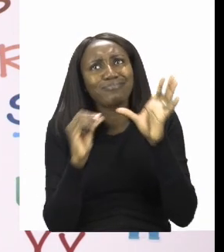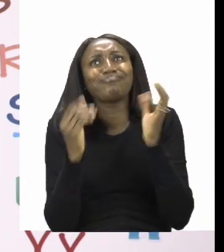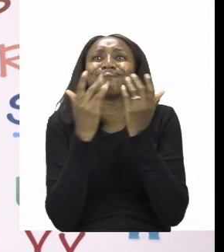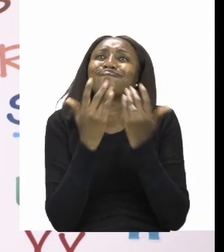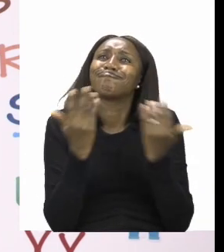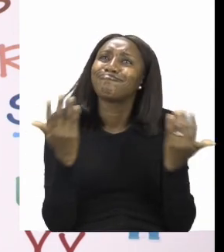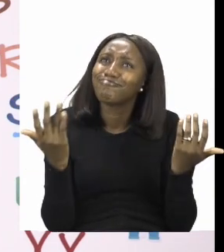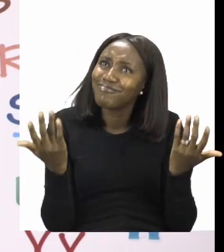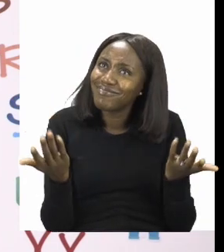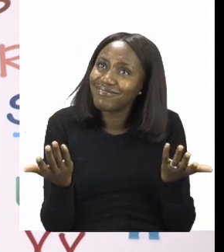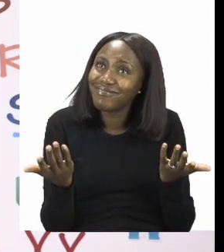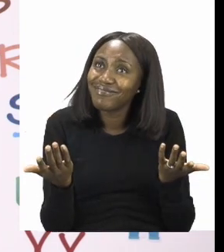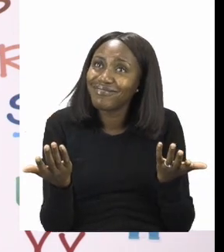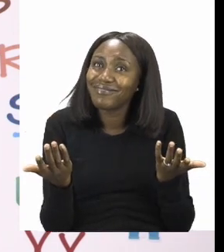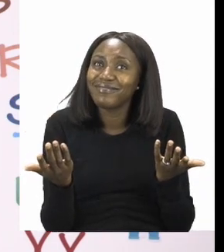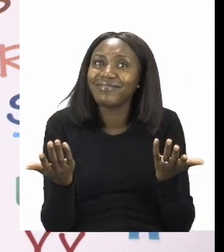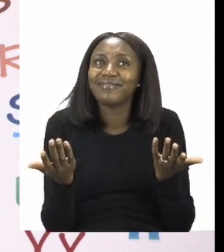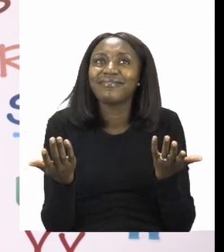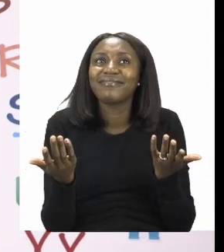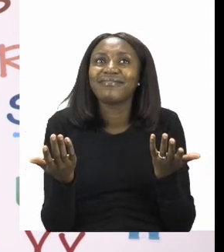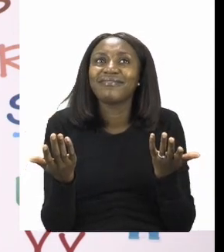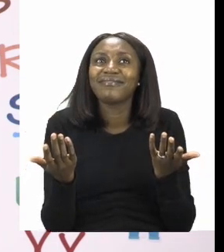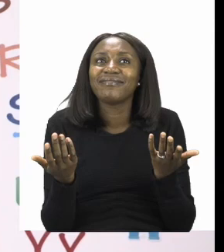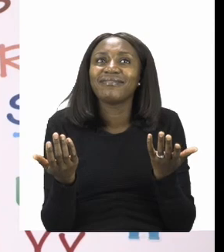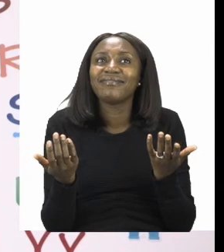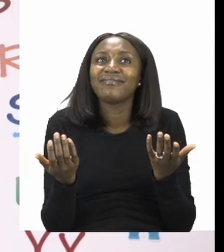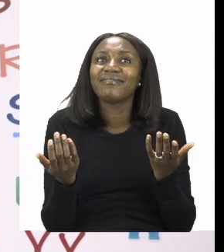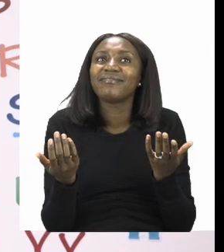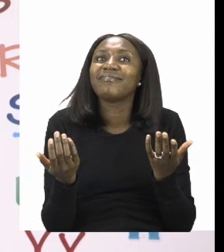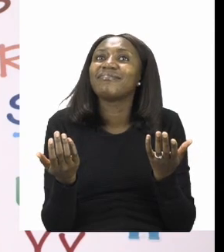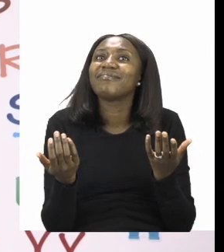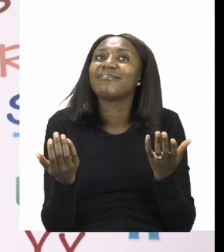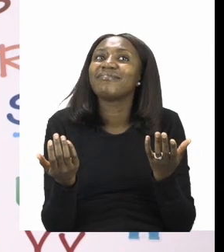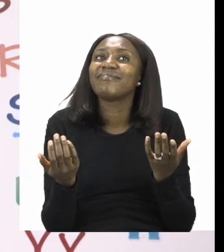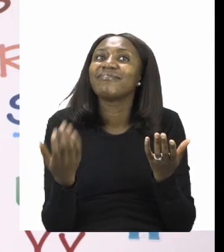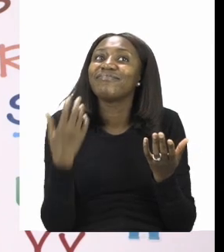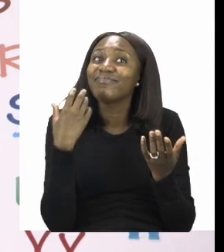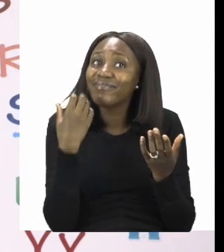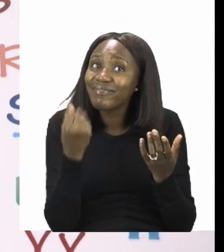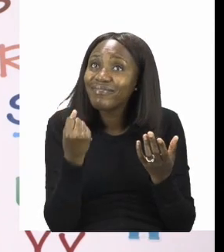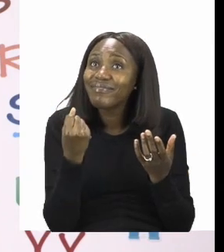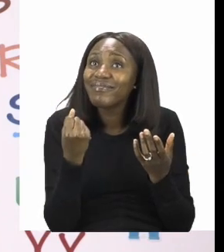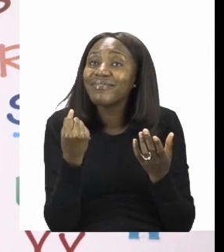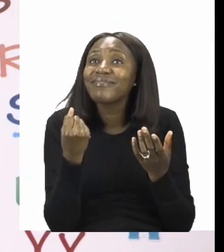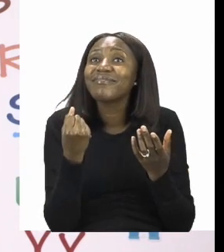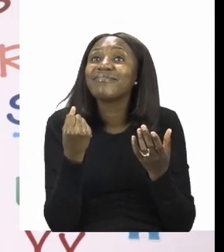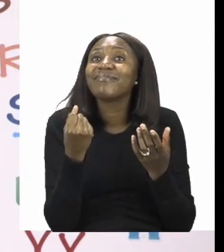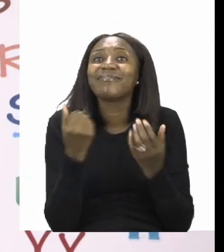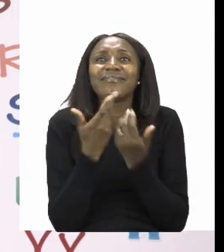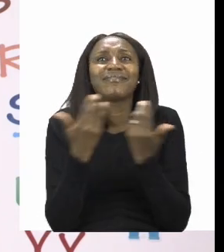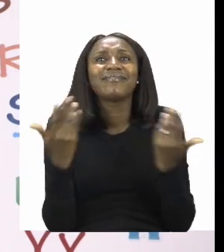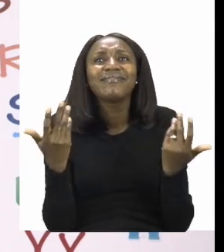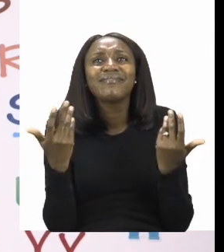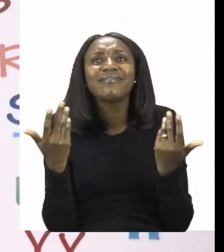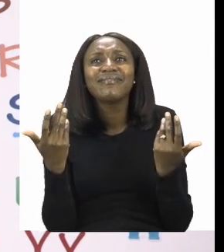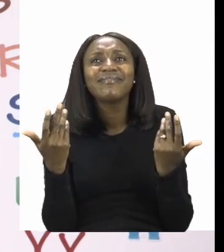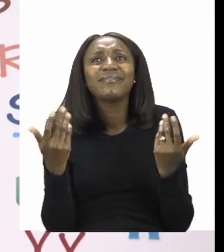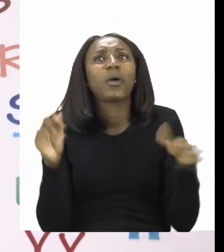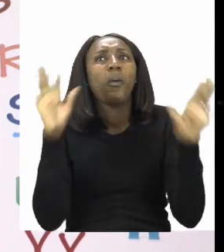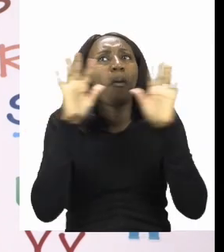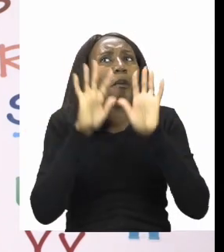green. We have a green shaker just by our hashtag. We have green